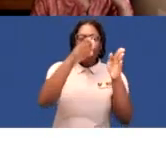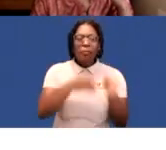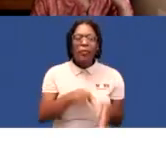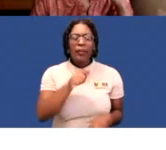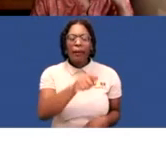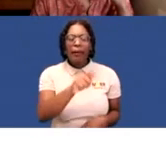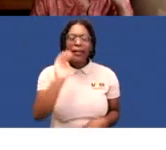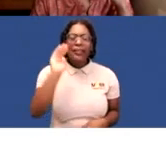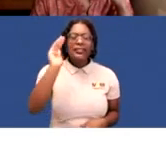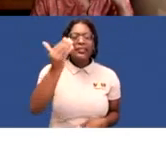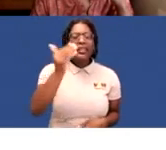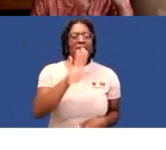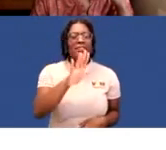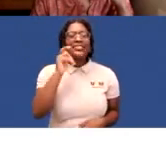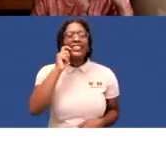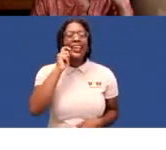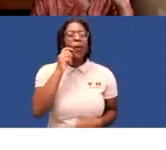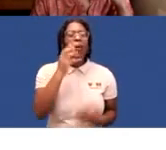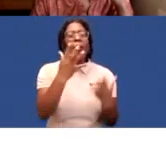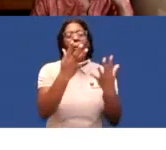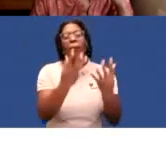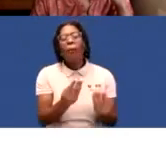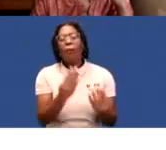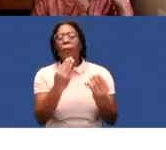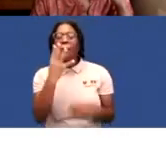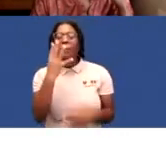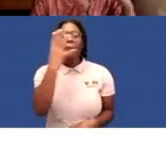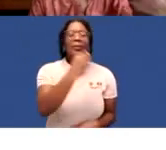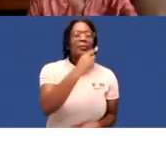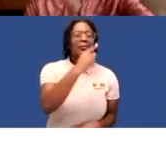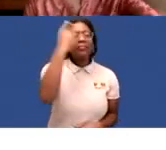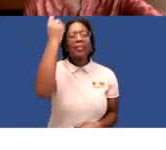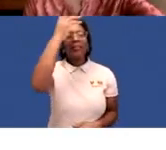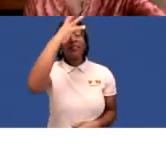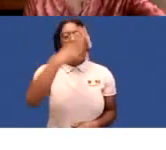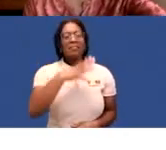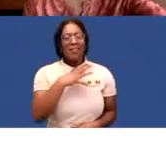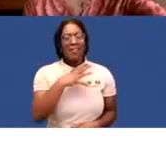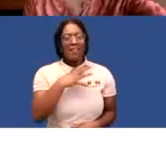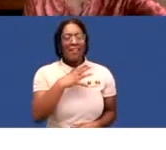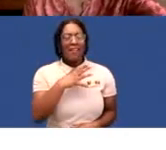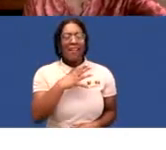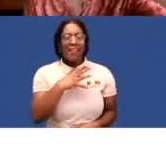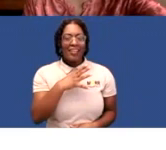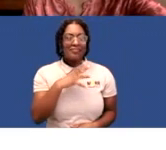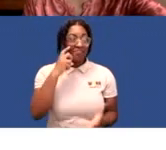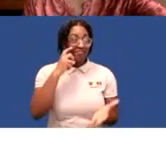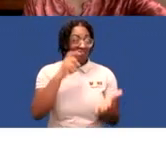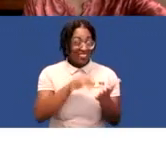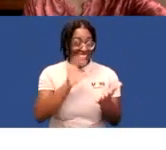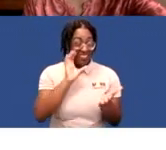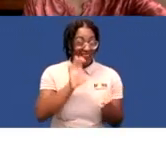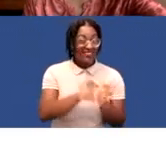me. And I think that's why they chose this picture to go with the word also in the poem. Sometimes we think of beauty one way and